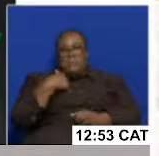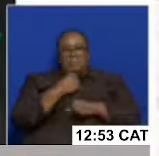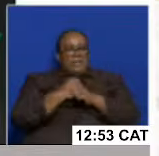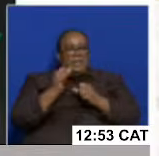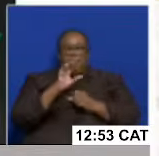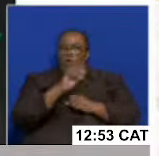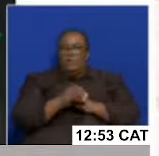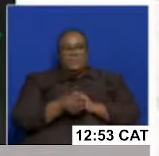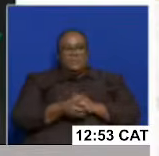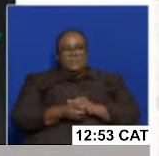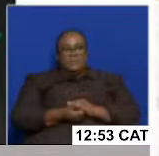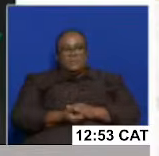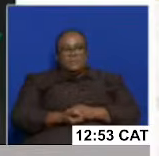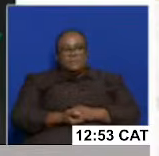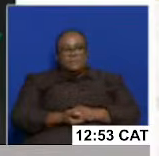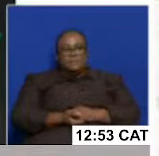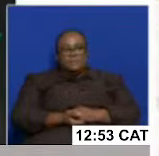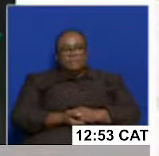Thank you.